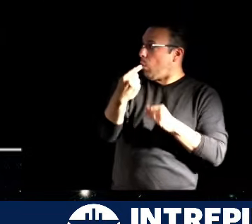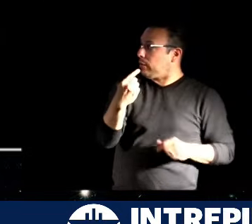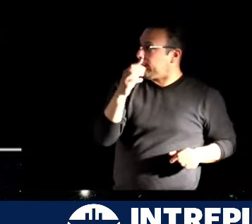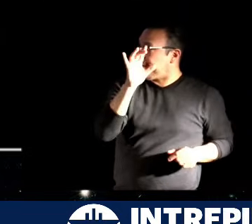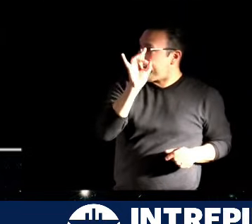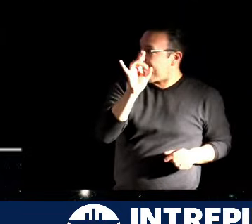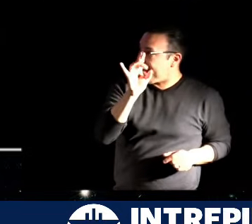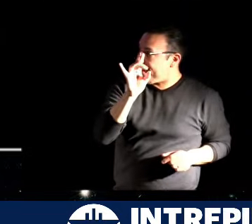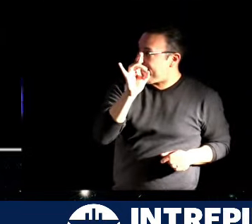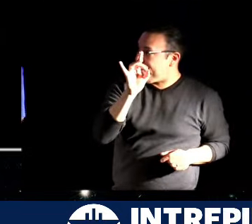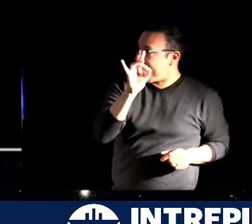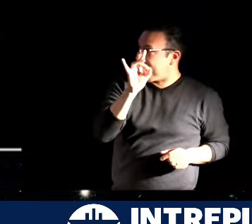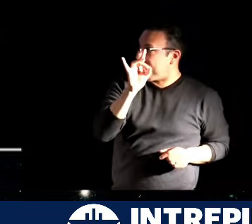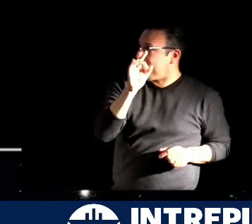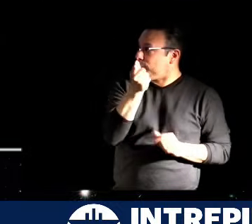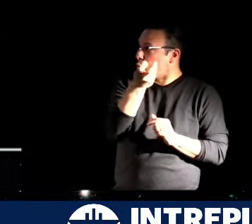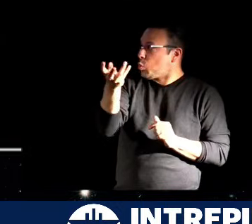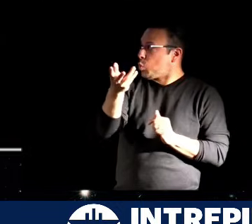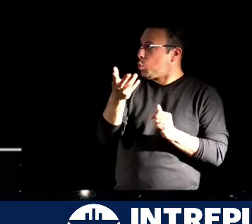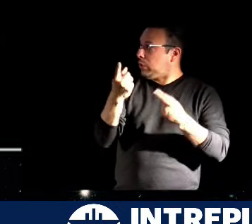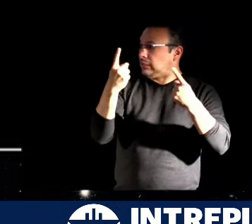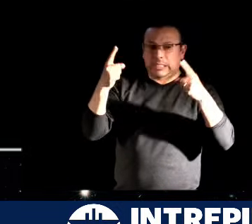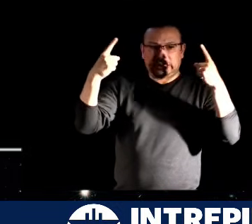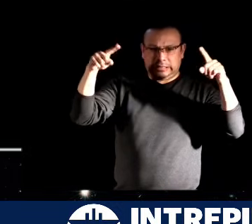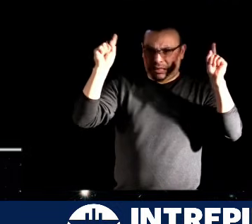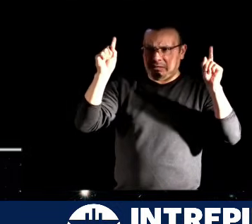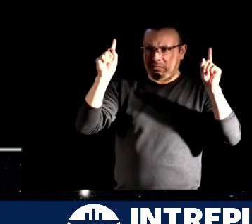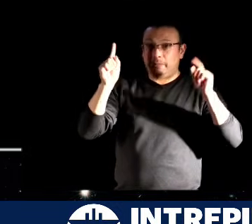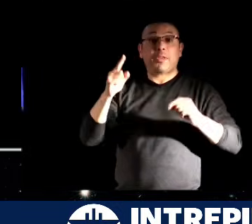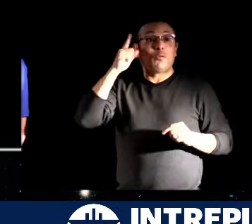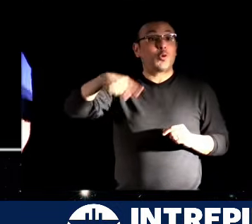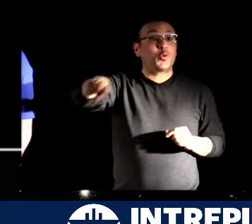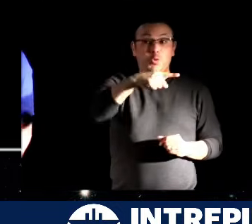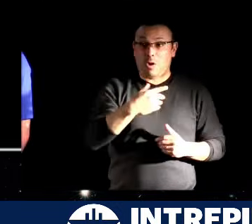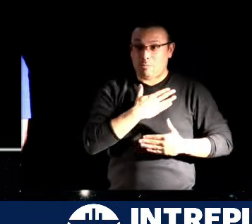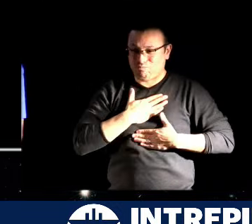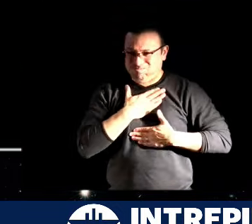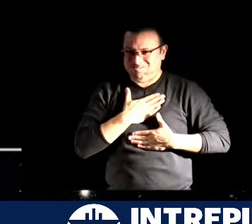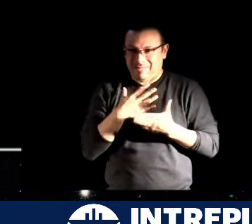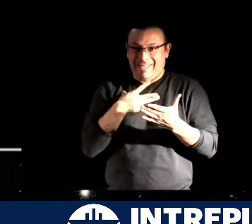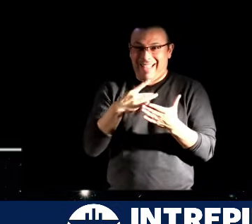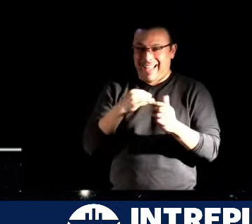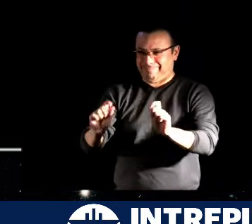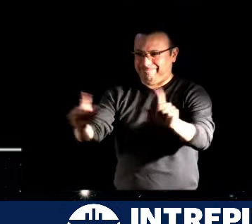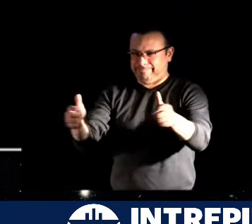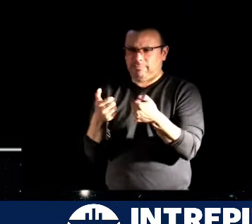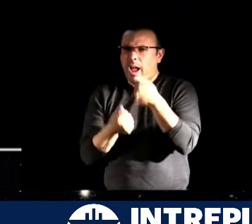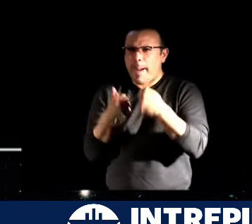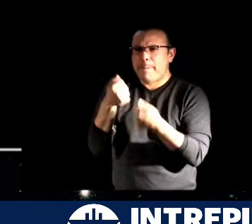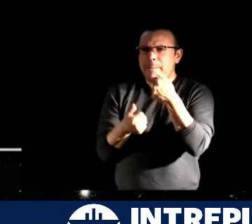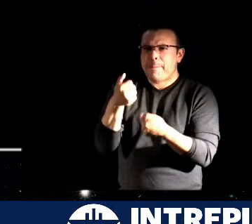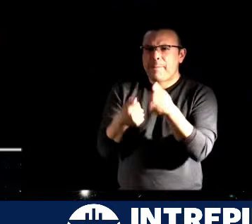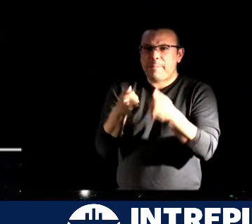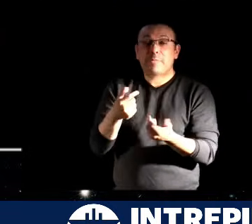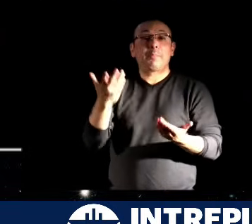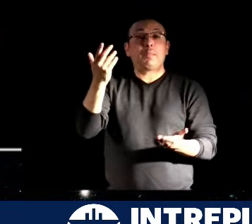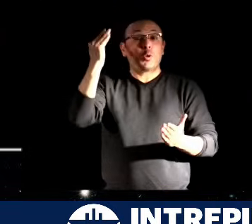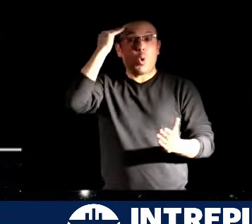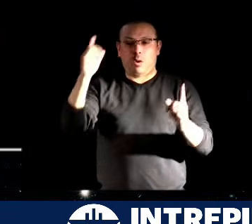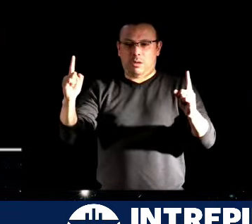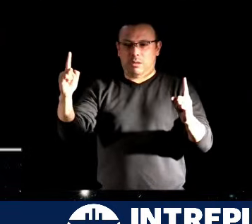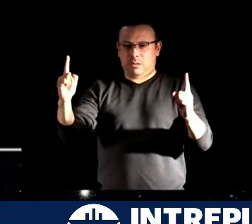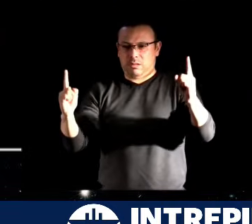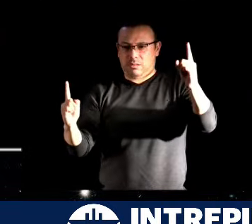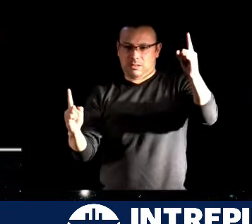actually trying to be. And for all of you gamers out there, you can think of the most basic video game, Pong. That